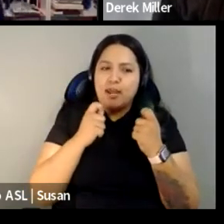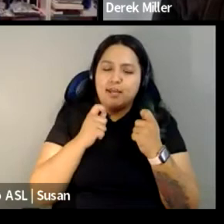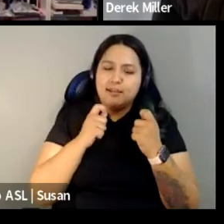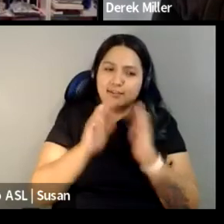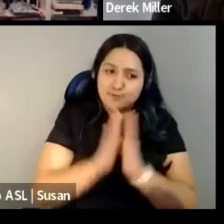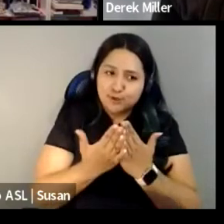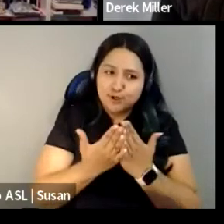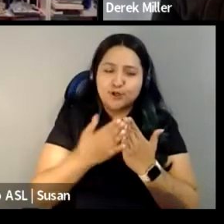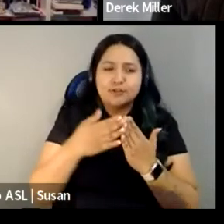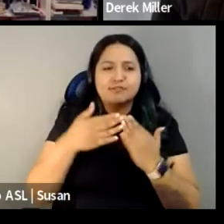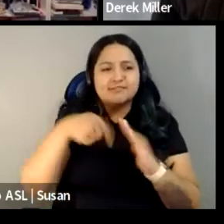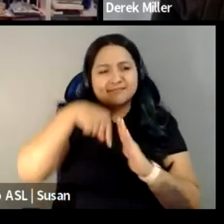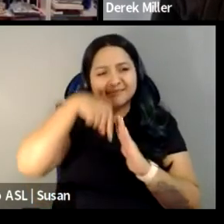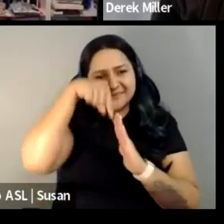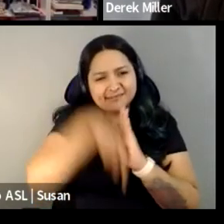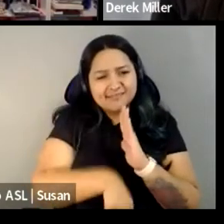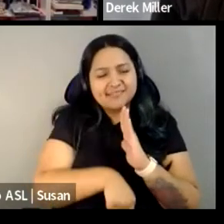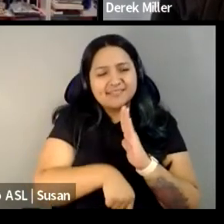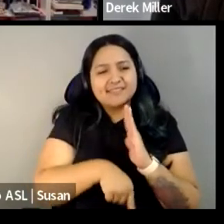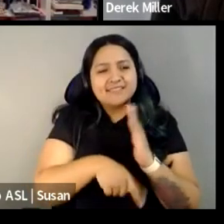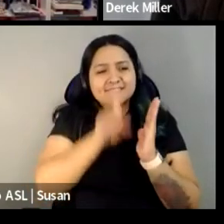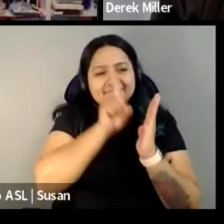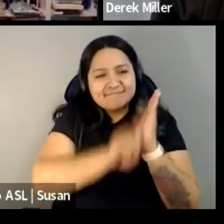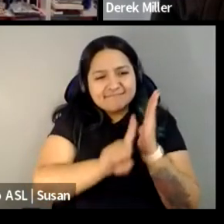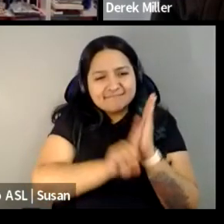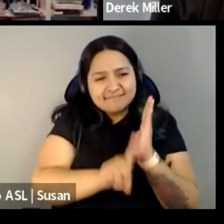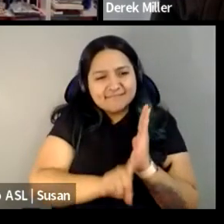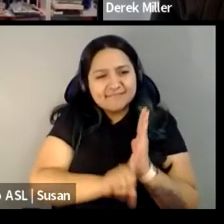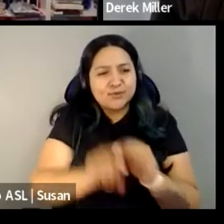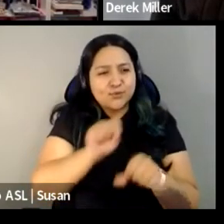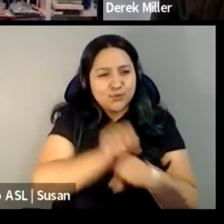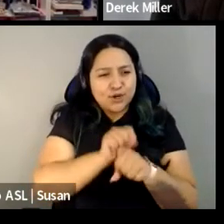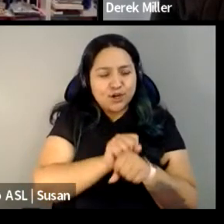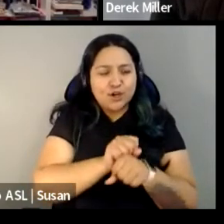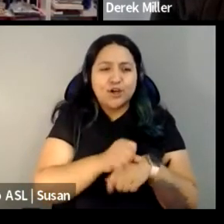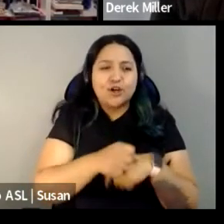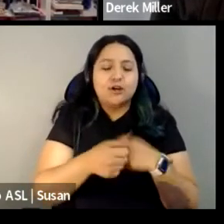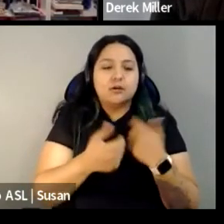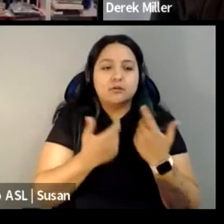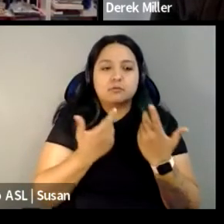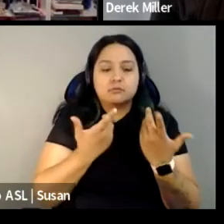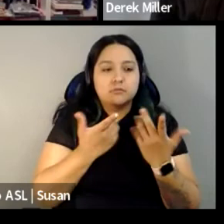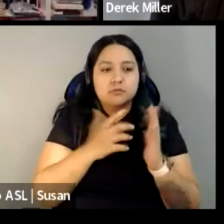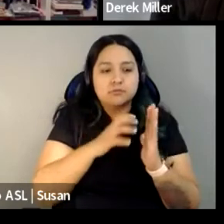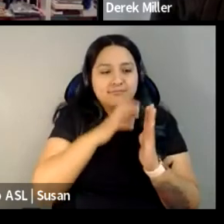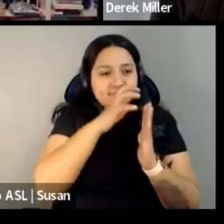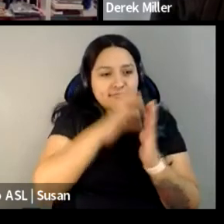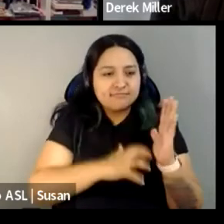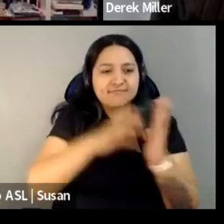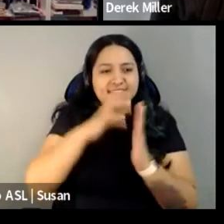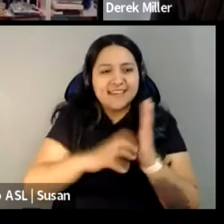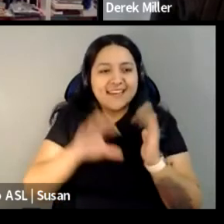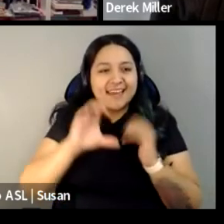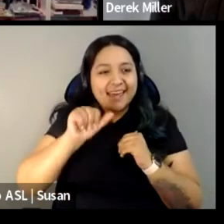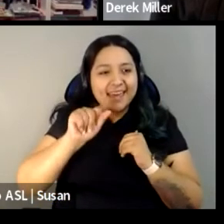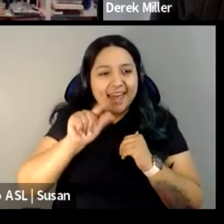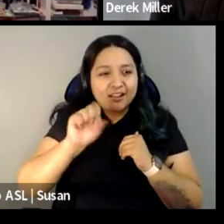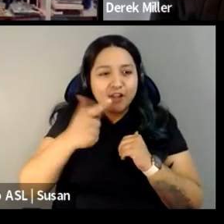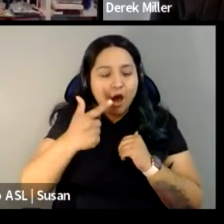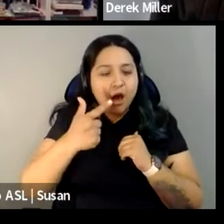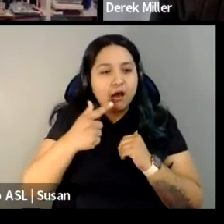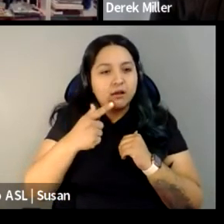a medley of business records and briefs and cataloging of manuscripts. That catalog of manuscripts